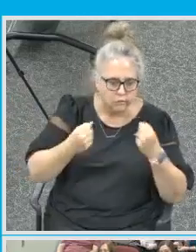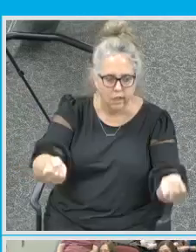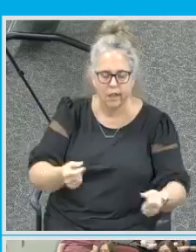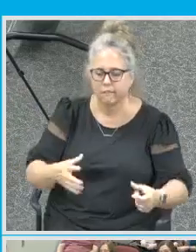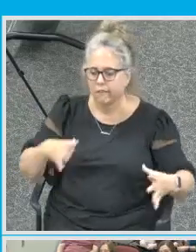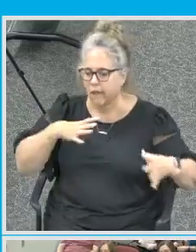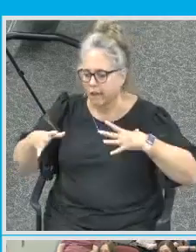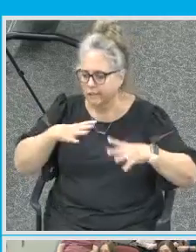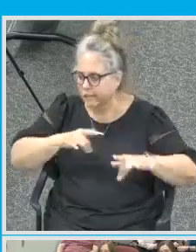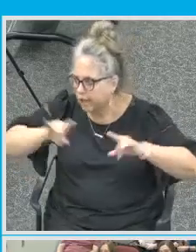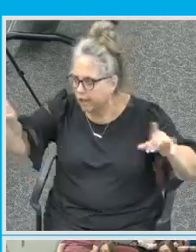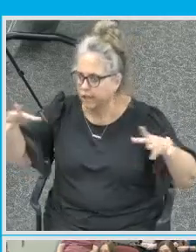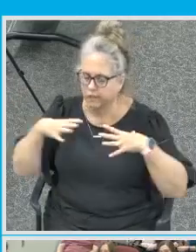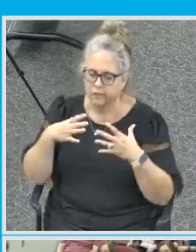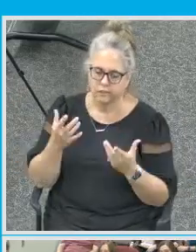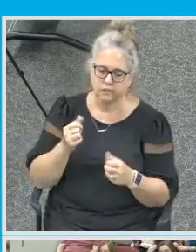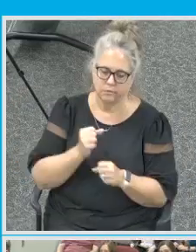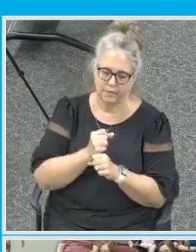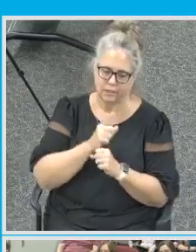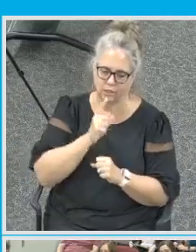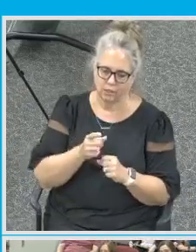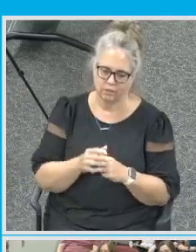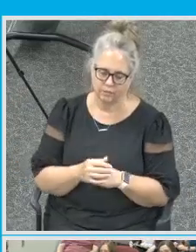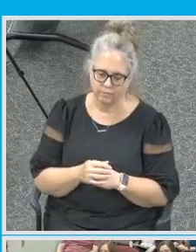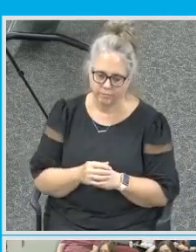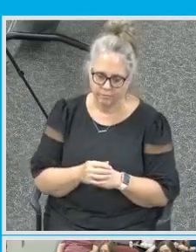people, make a good decision.